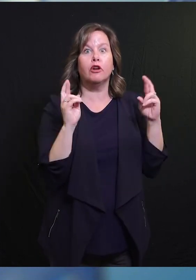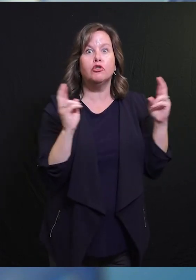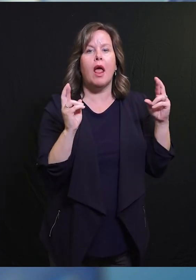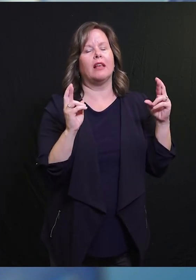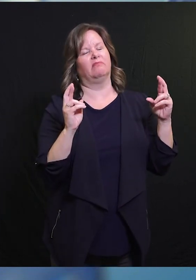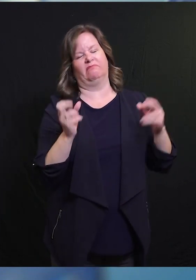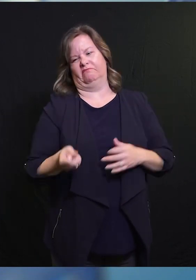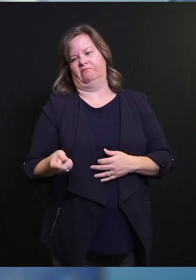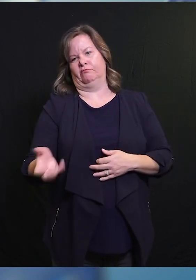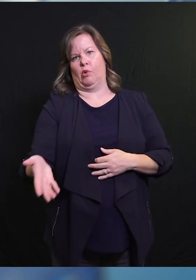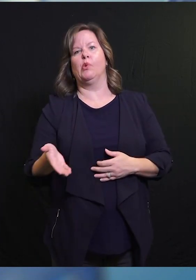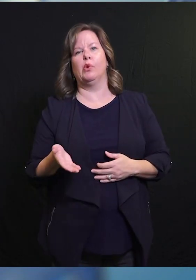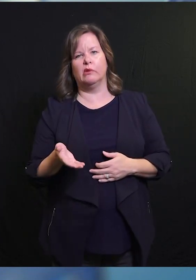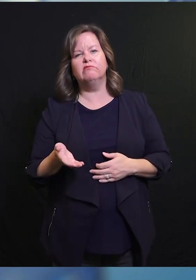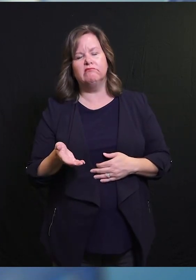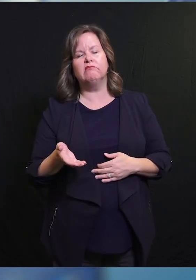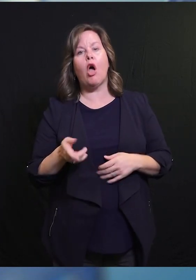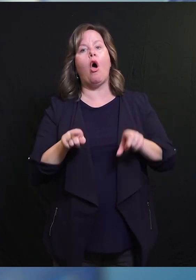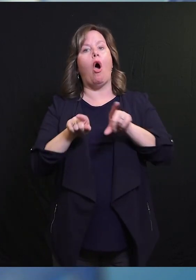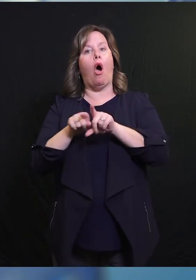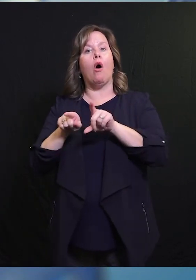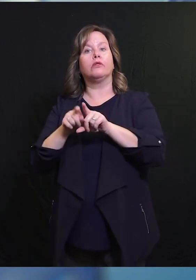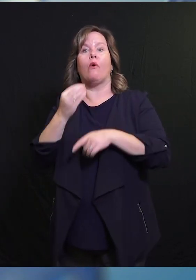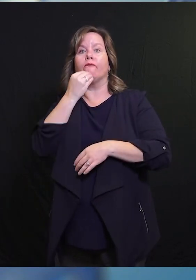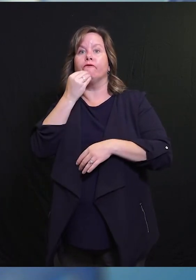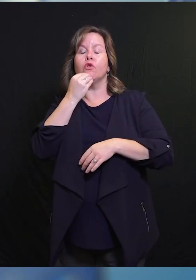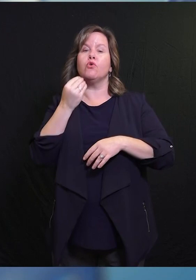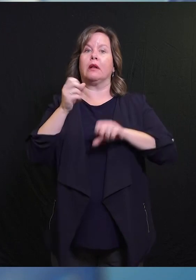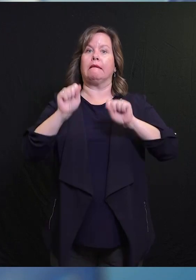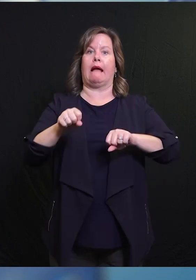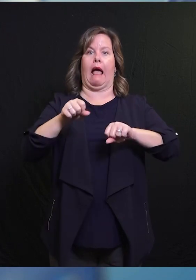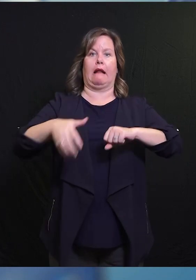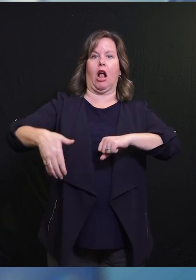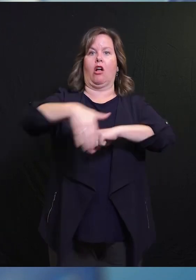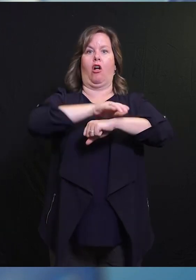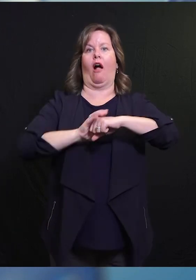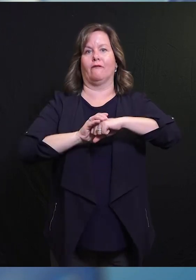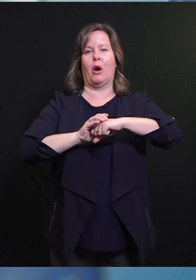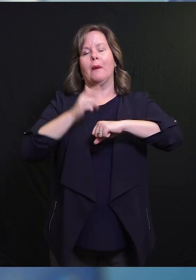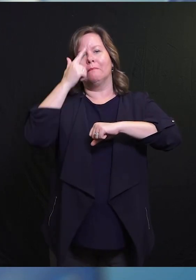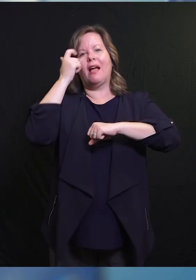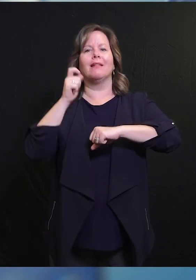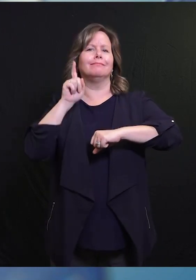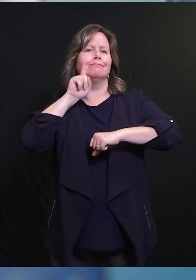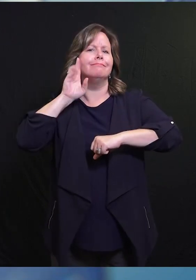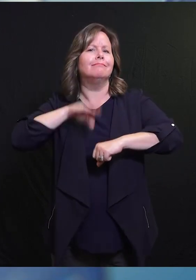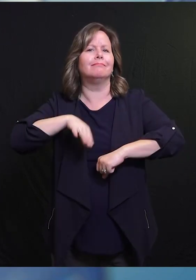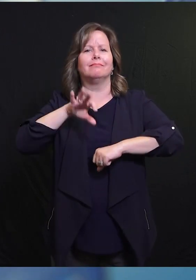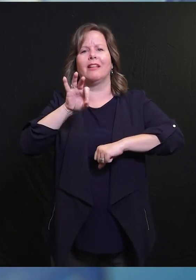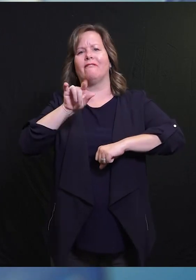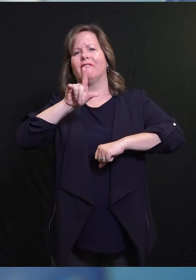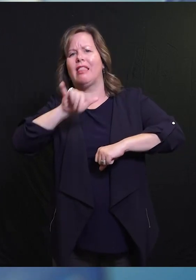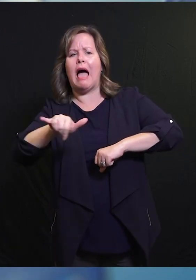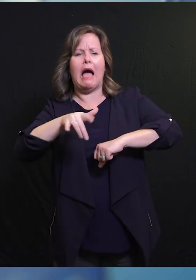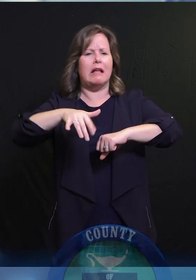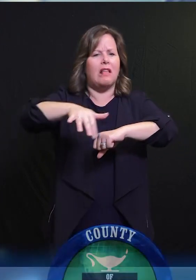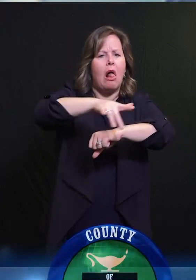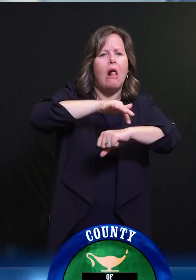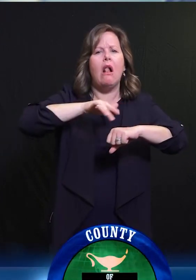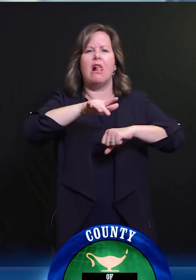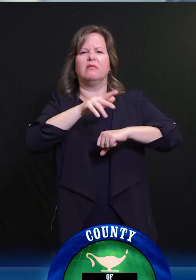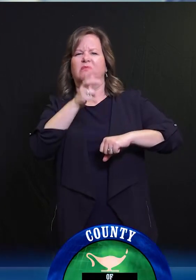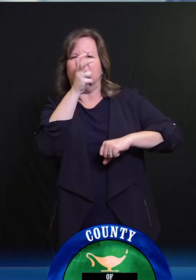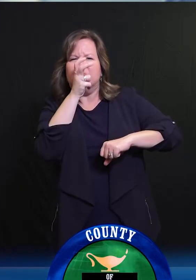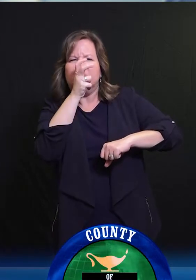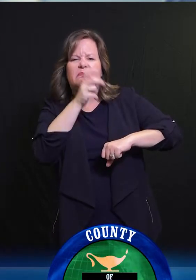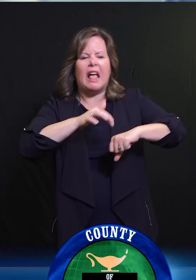keep those food items covered as well. We're getting to that point of the year where there are lots of flies and insects, and those flies will certainly carry a